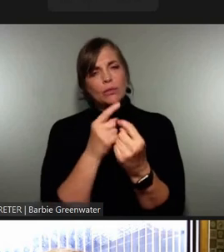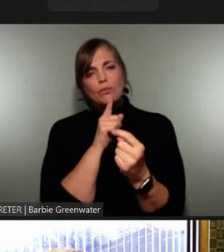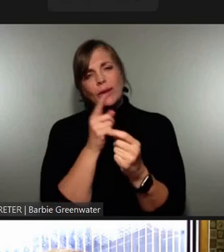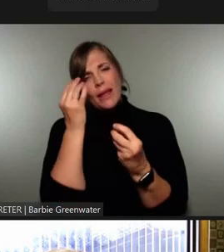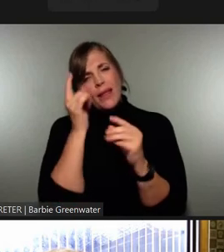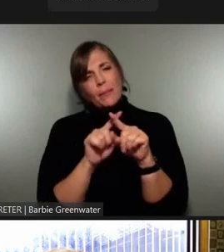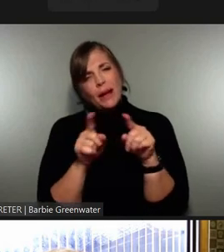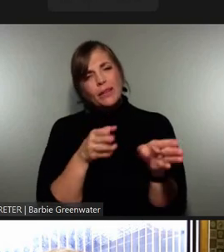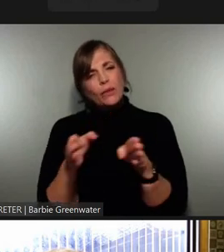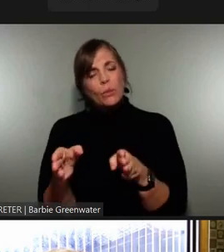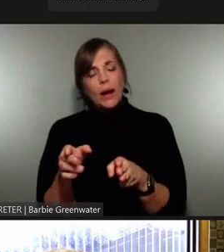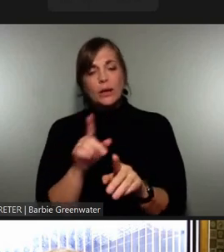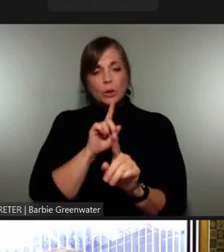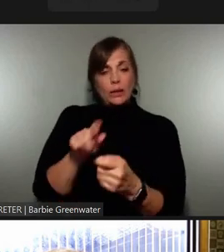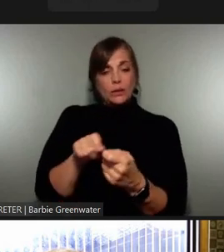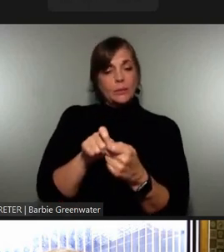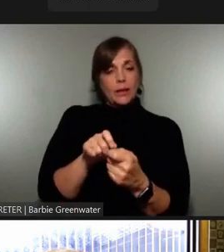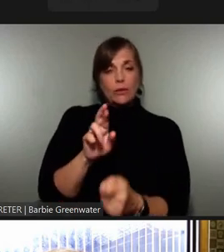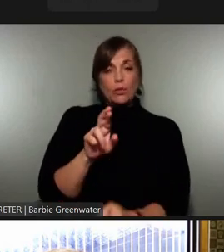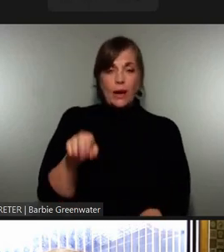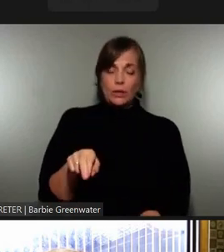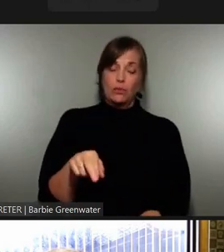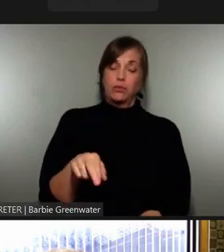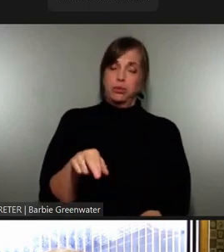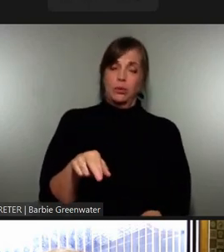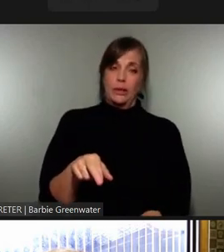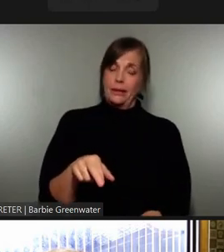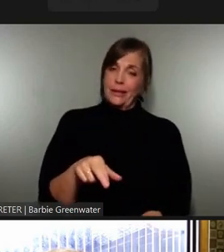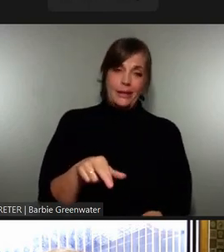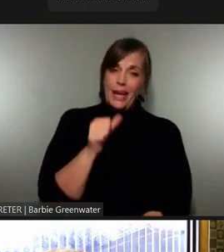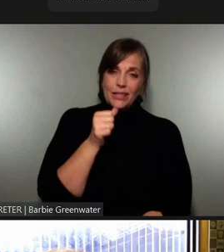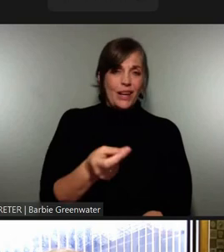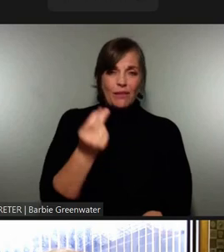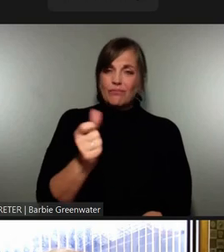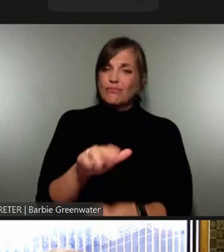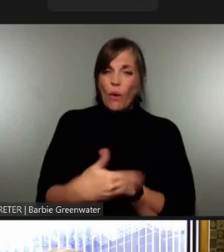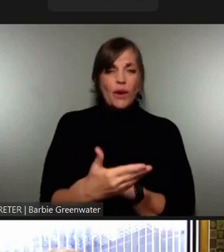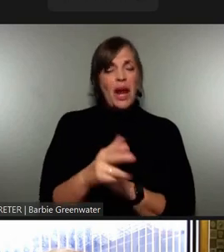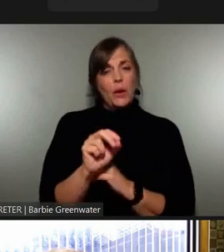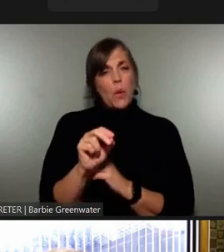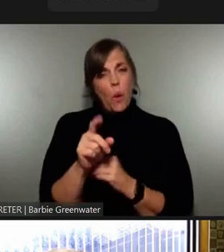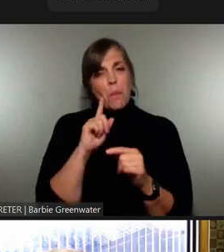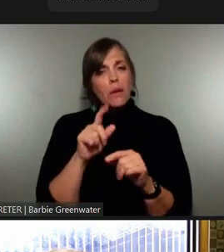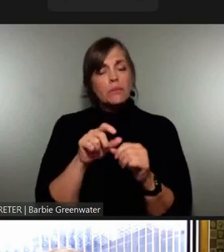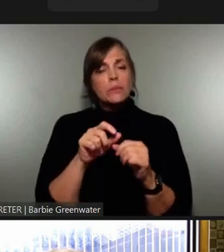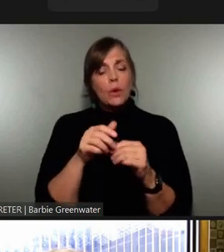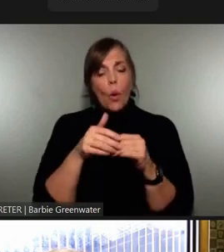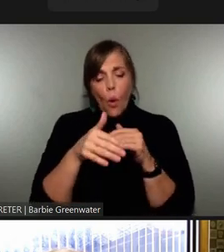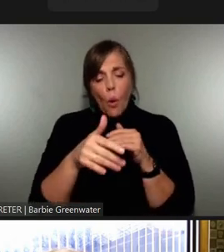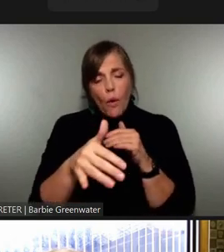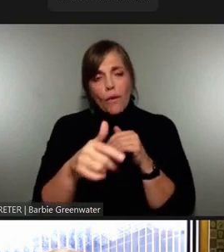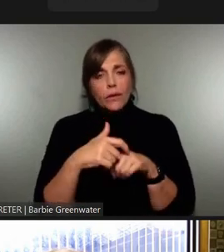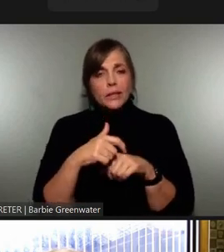answer the question specifically in Rochester, it took us a while, right? I mean, it didn't happen, overnight, but over a period of time, we were able to